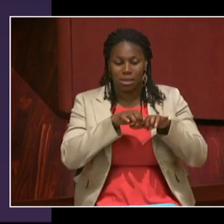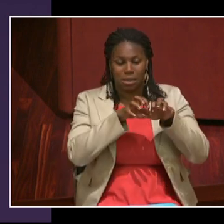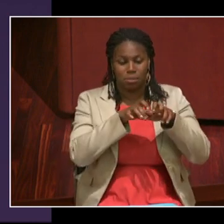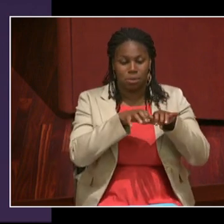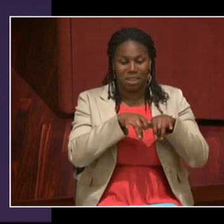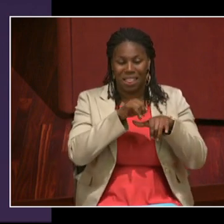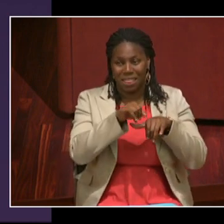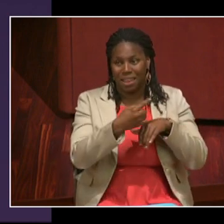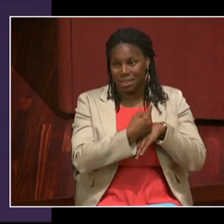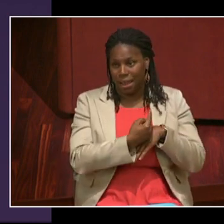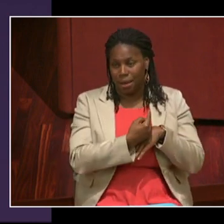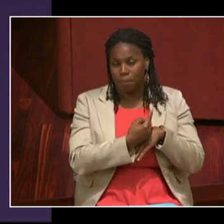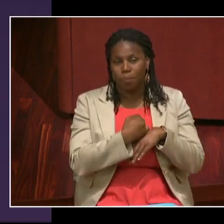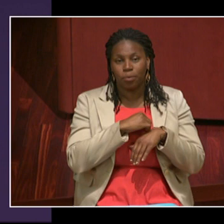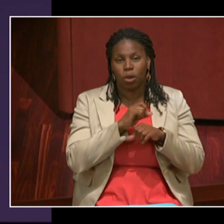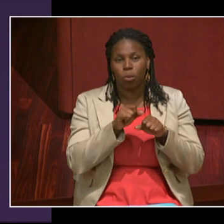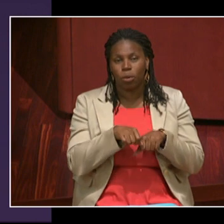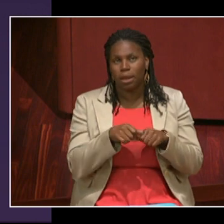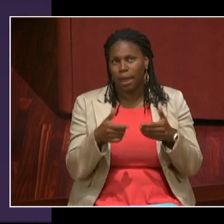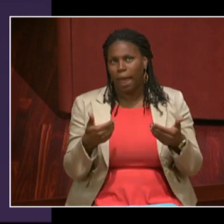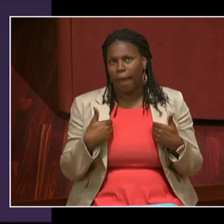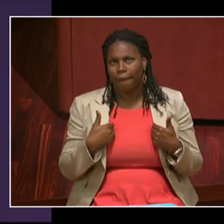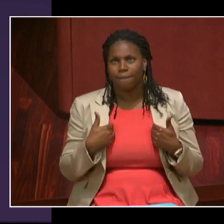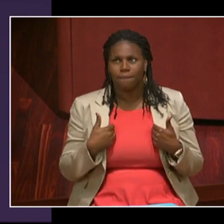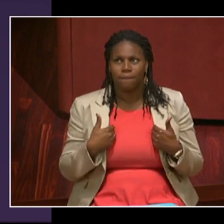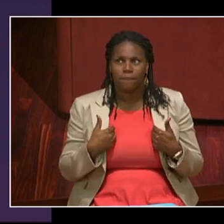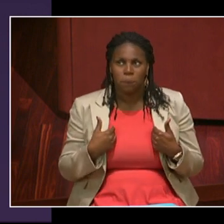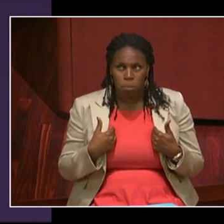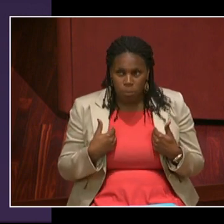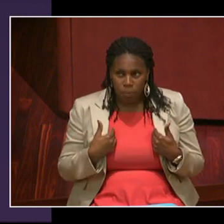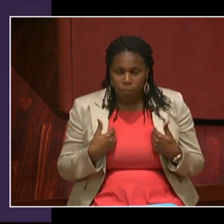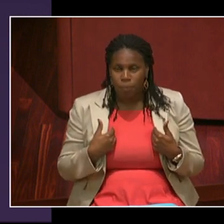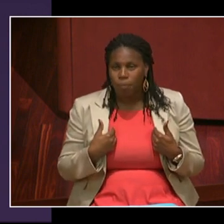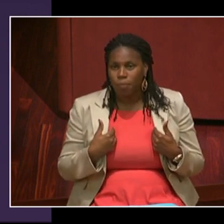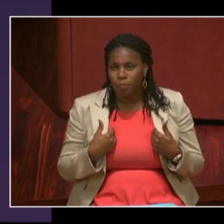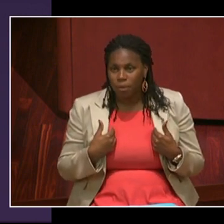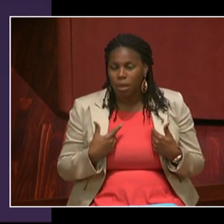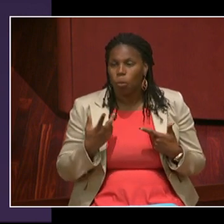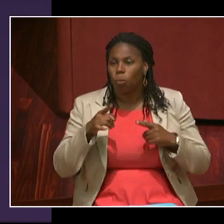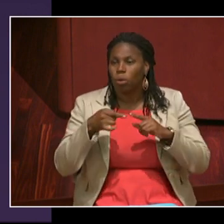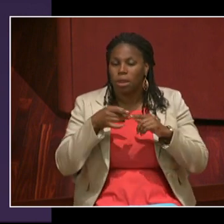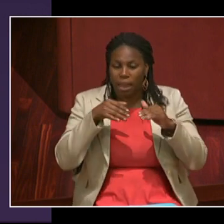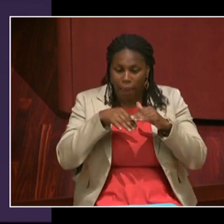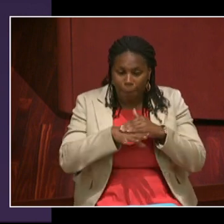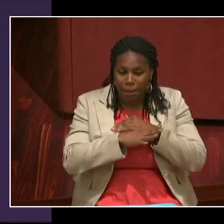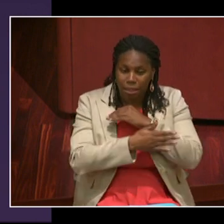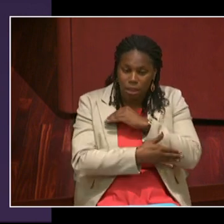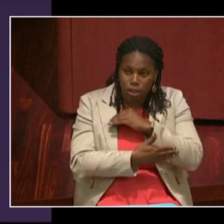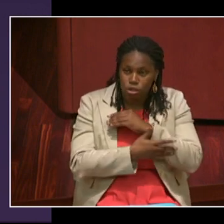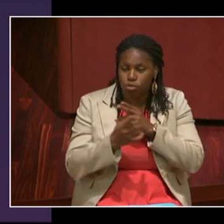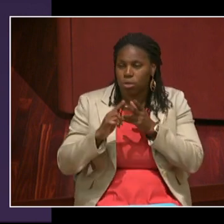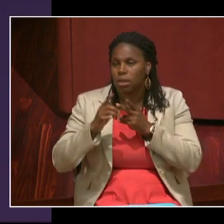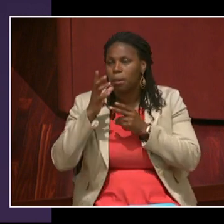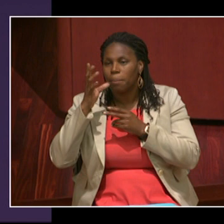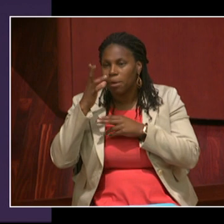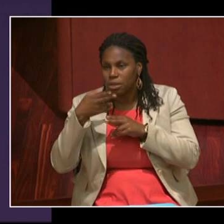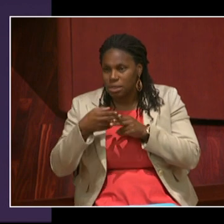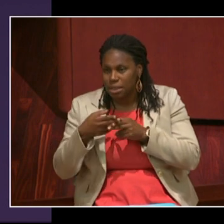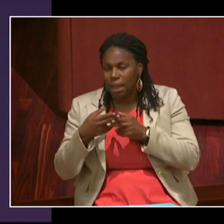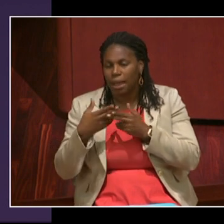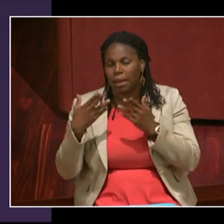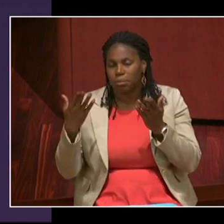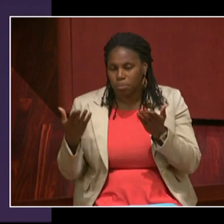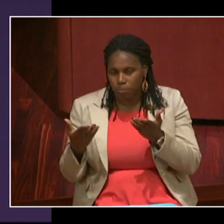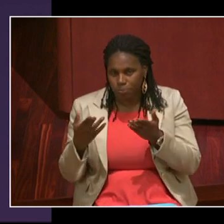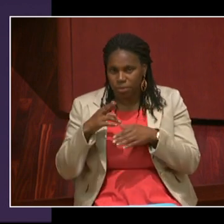day, we could also have their date of entry into the country, their parents' names, information about their